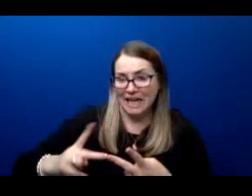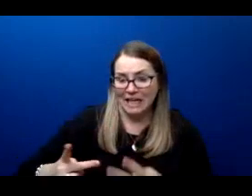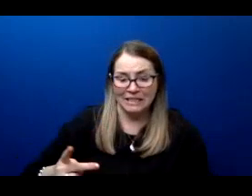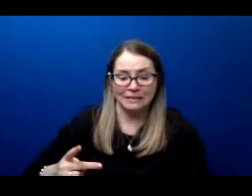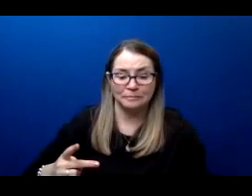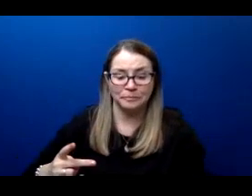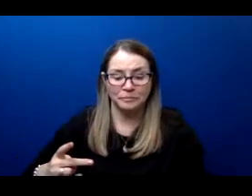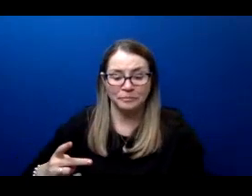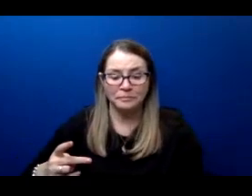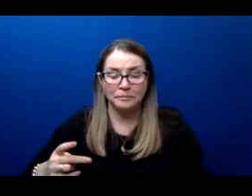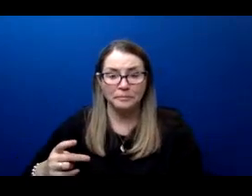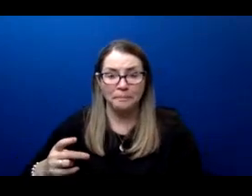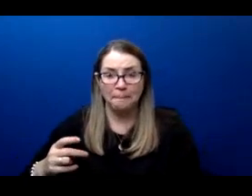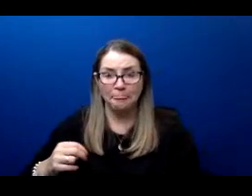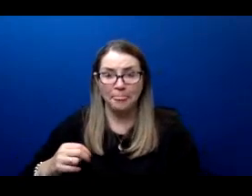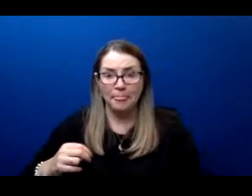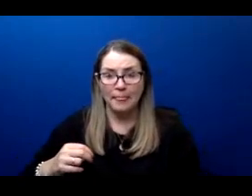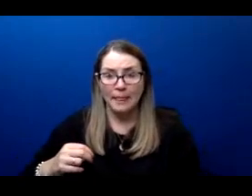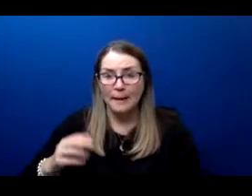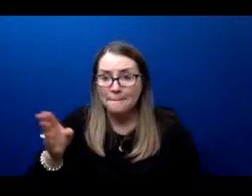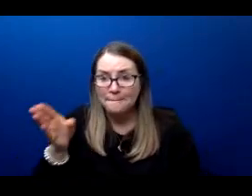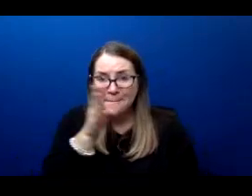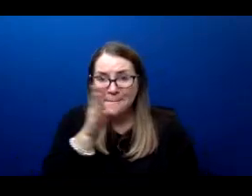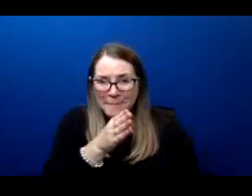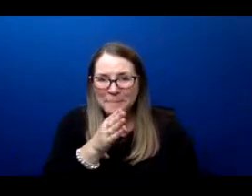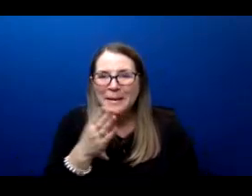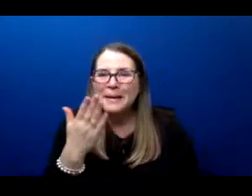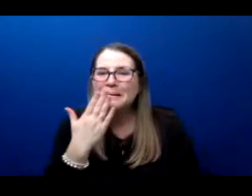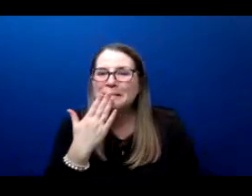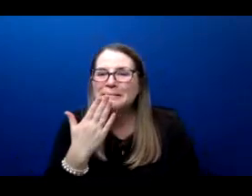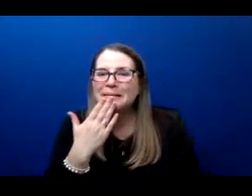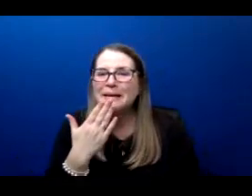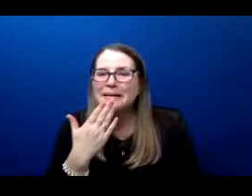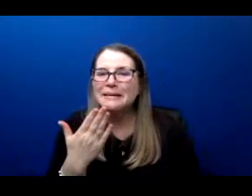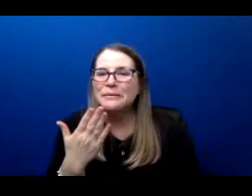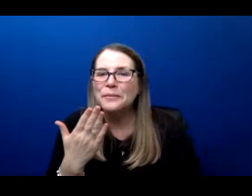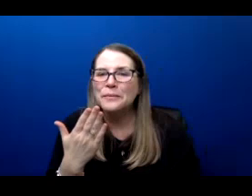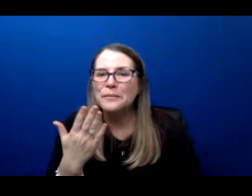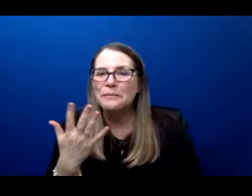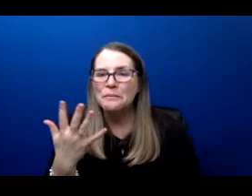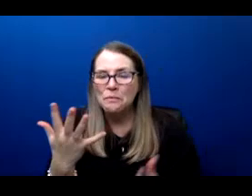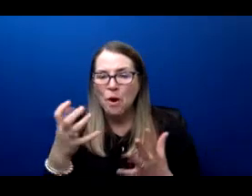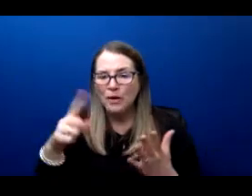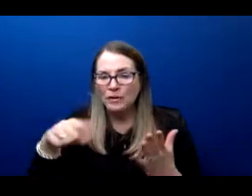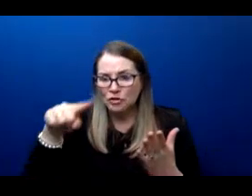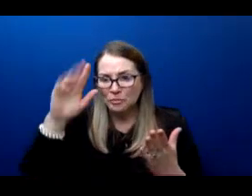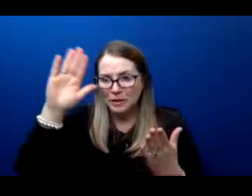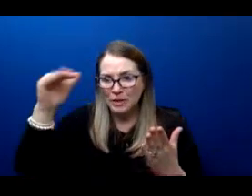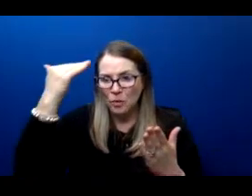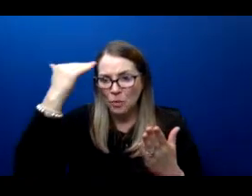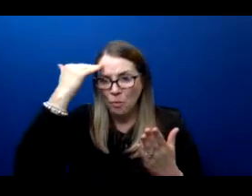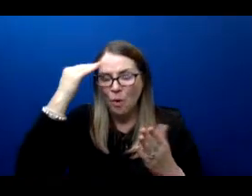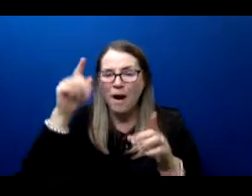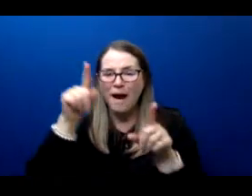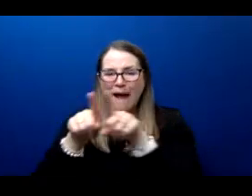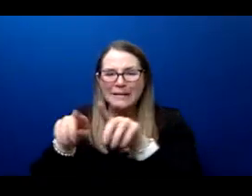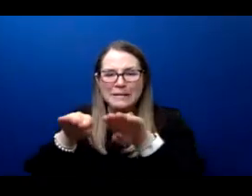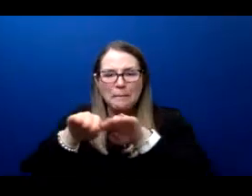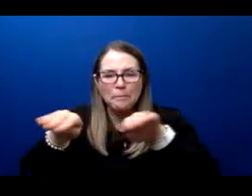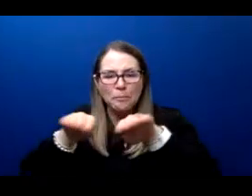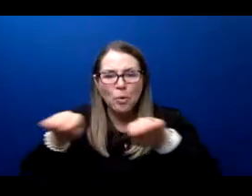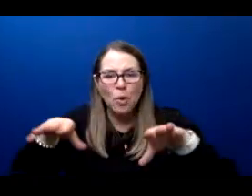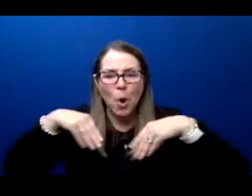Bishop Bonnie Radden. Thank you so much. I also wanted to just make everyone aware, as a pool owner, it's a